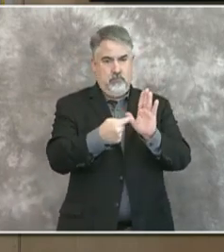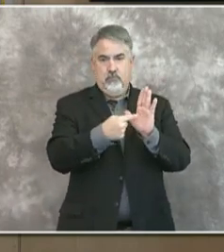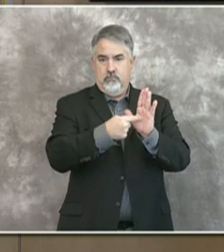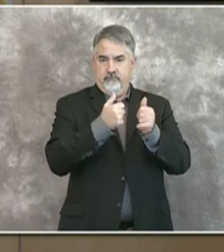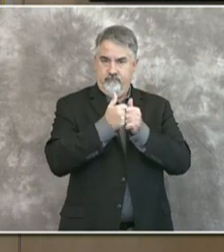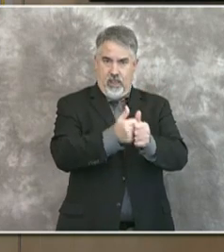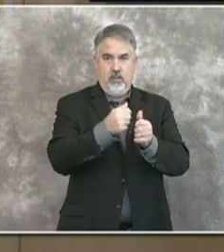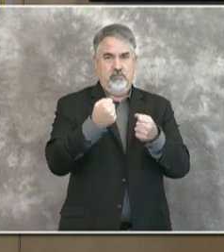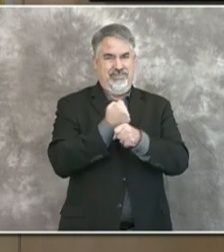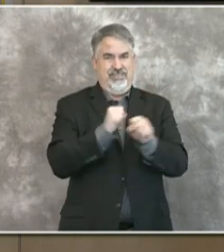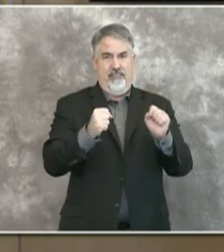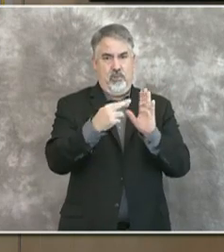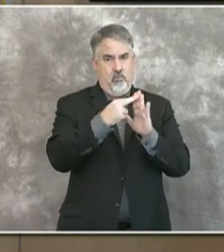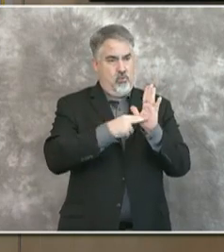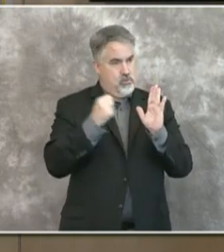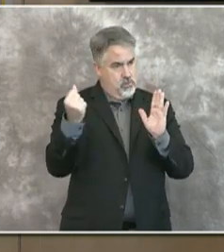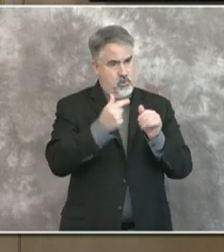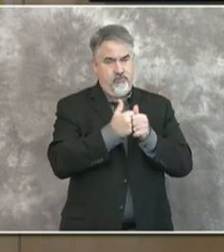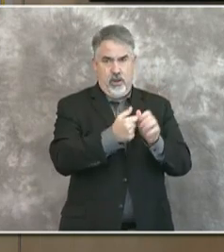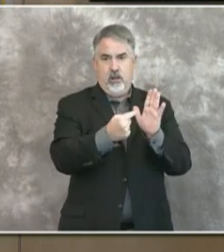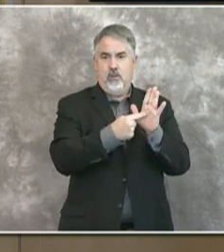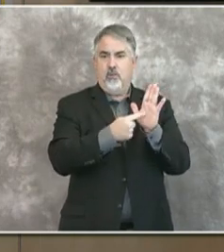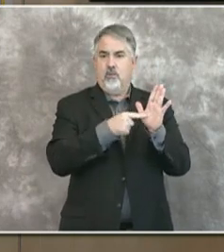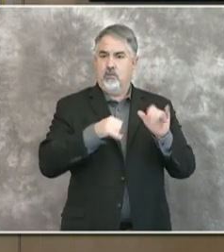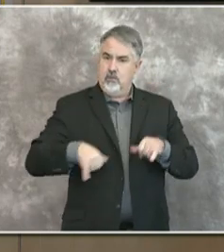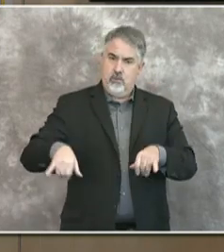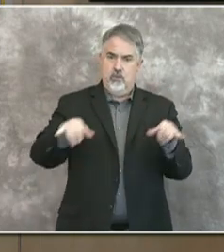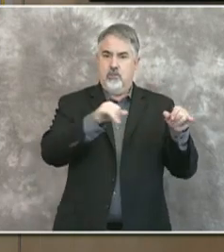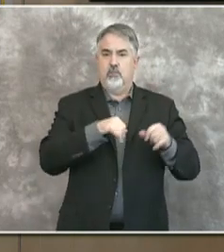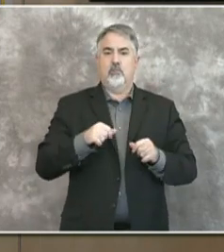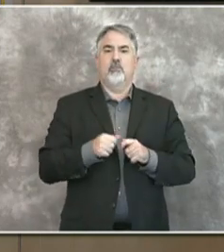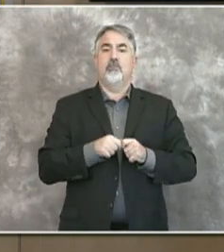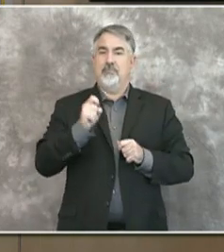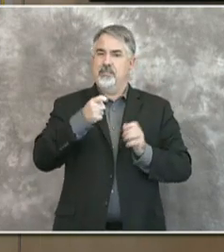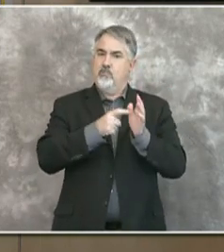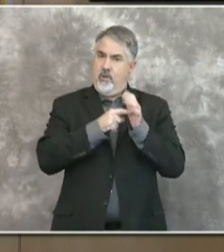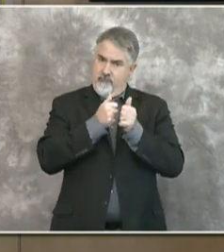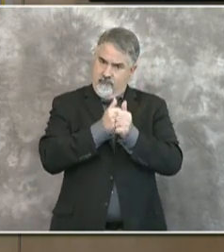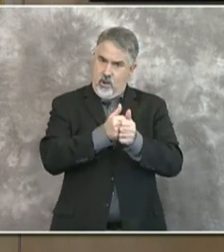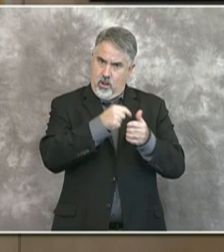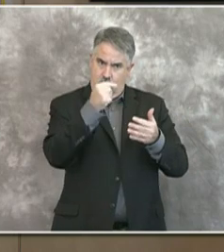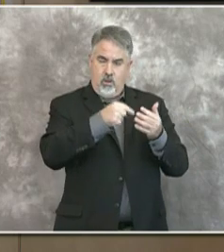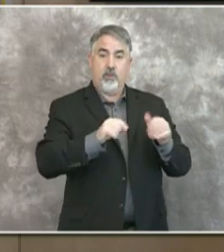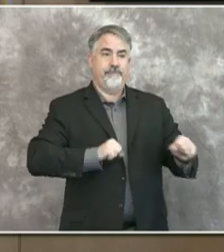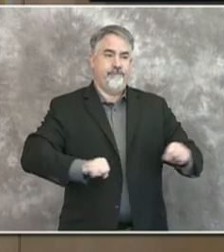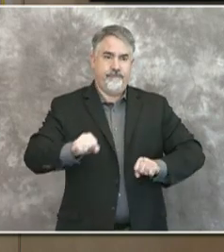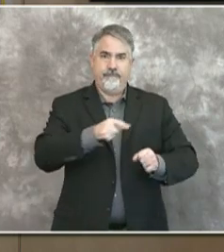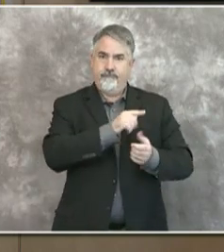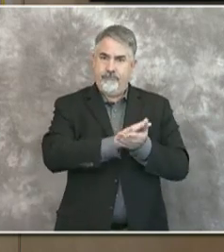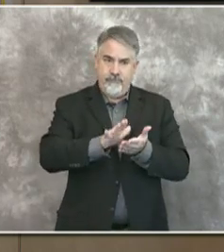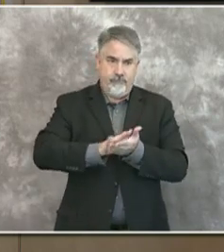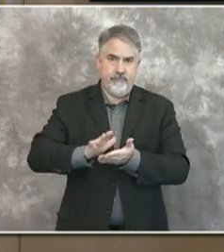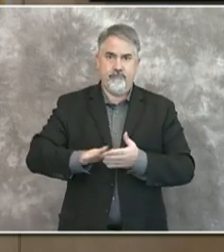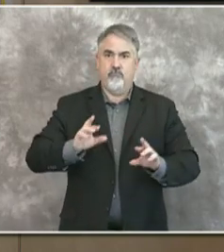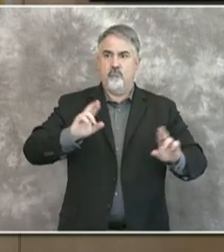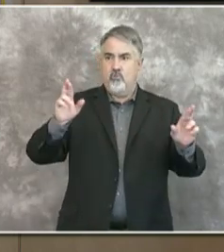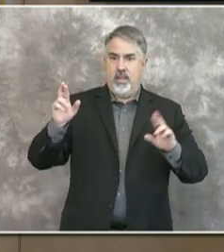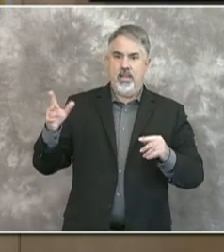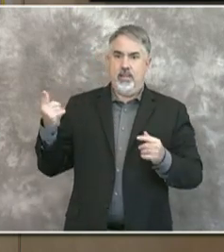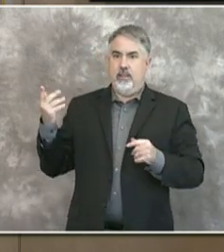place for all of our businesses that are out there. That includes a requirement that all equipment be sanitized with disinfectant effective against